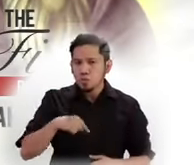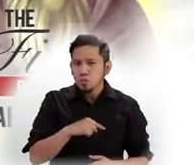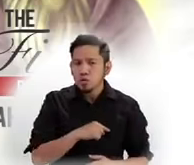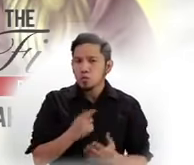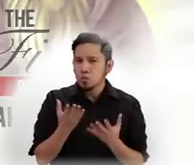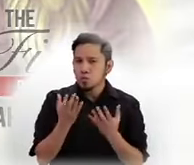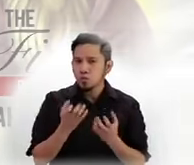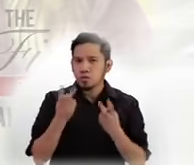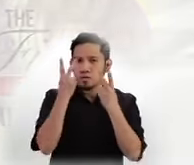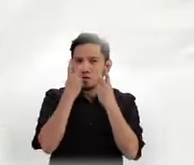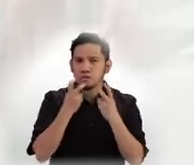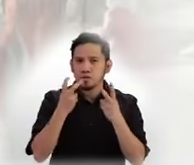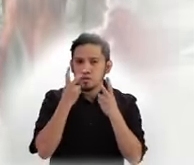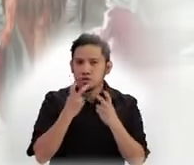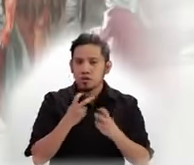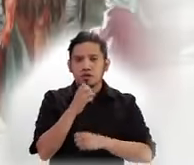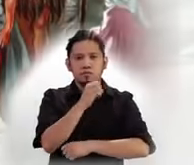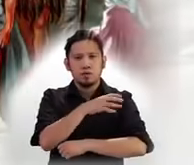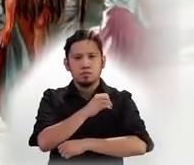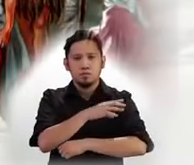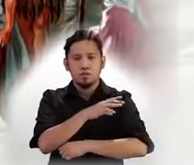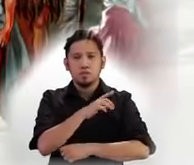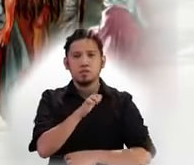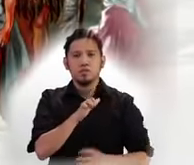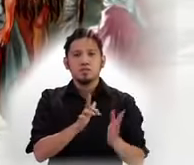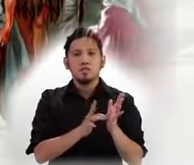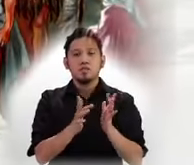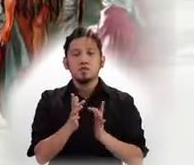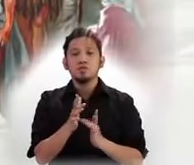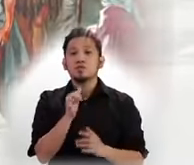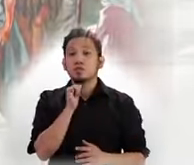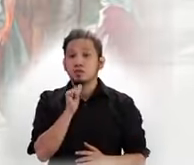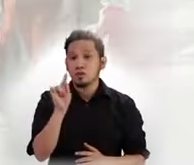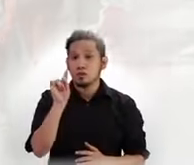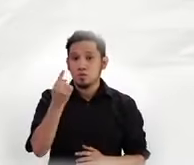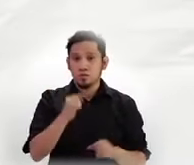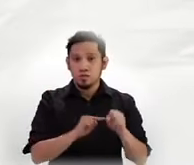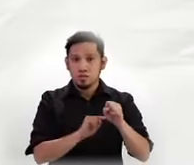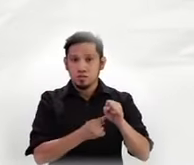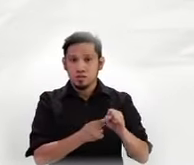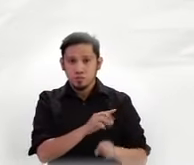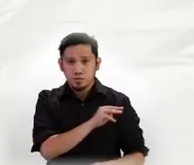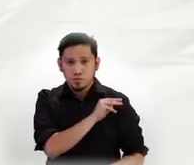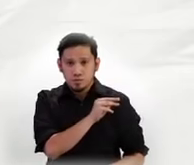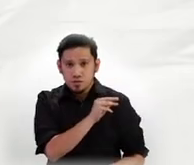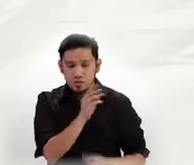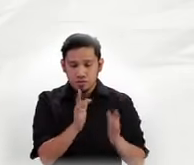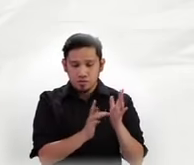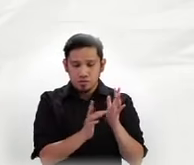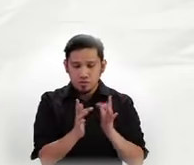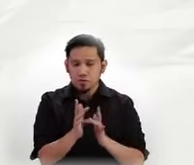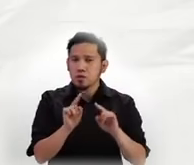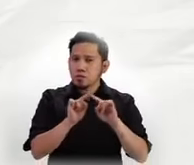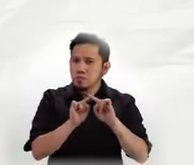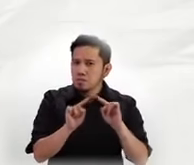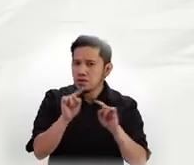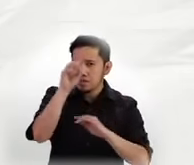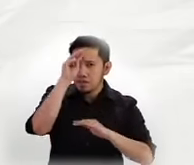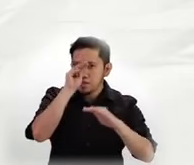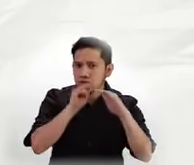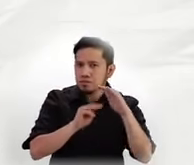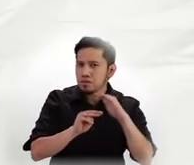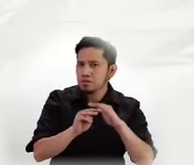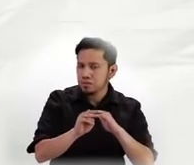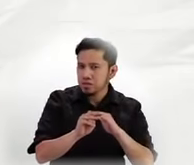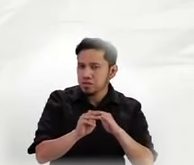We would like to reflect on the baptism of Christ, not only as the beginning of his mission, but as